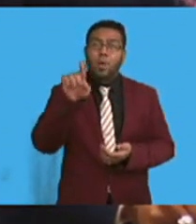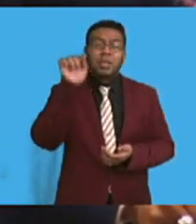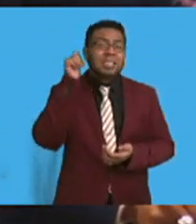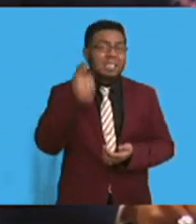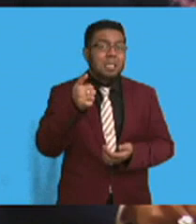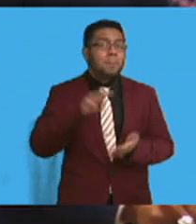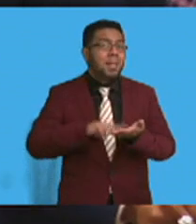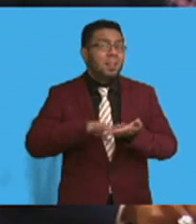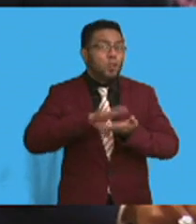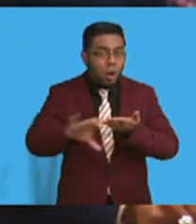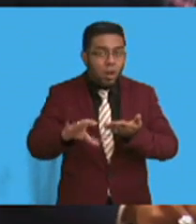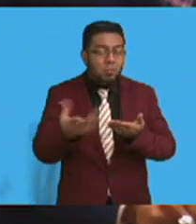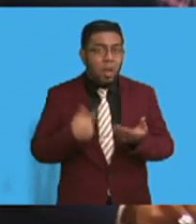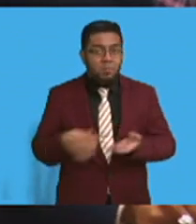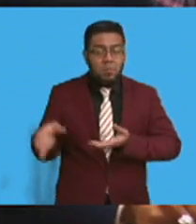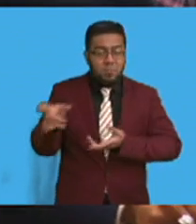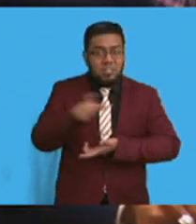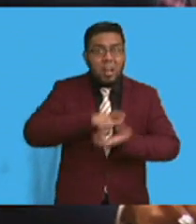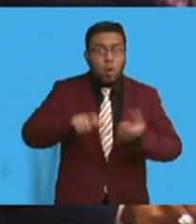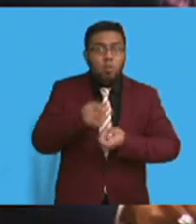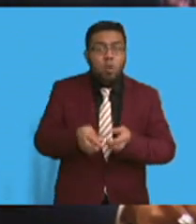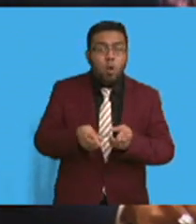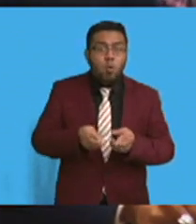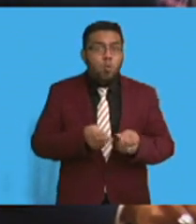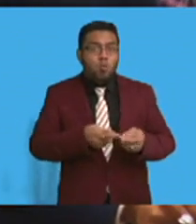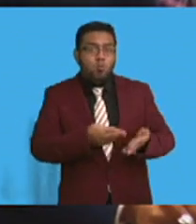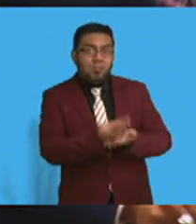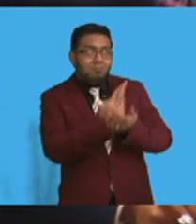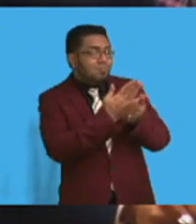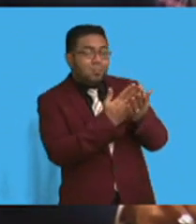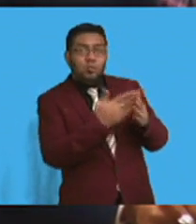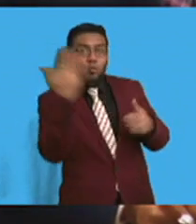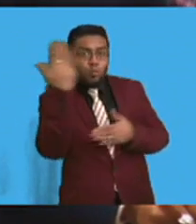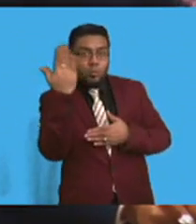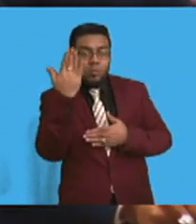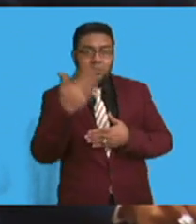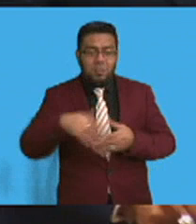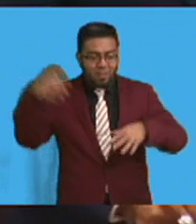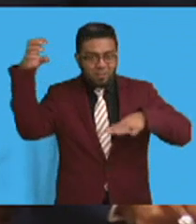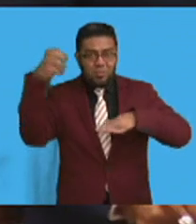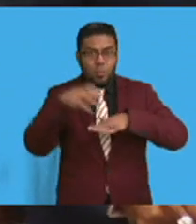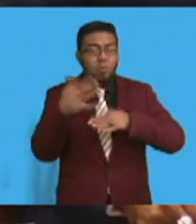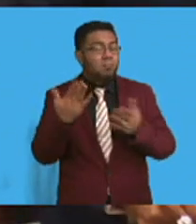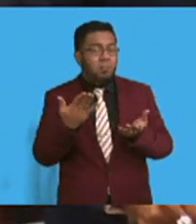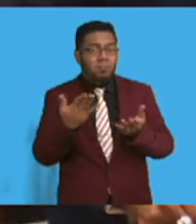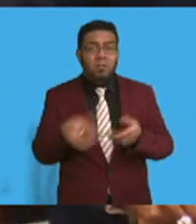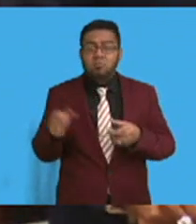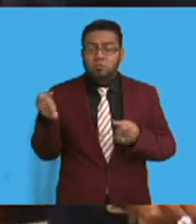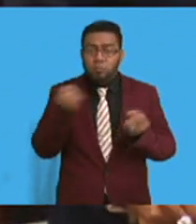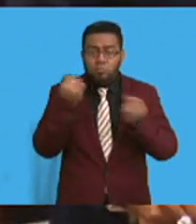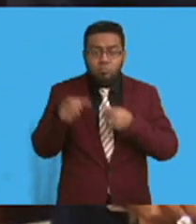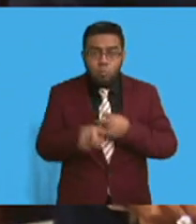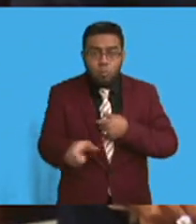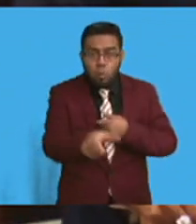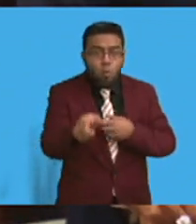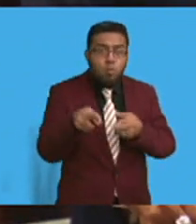been used to fund new cyclone-resistant schools, new bridges, solar home systems, cane access roads, an agricultural loan to farmers,